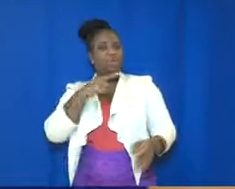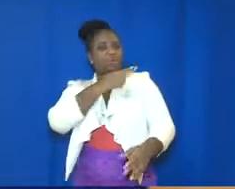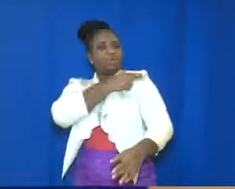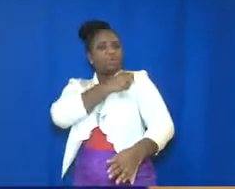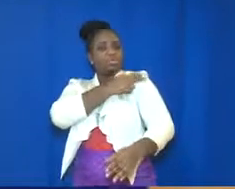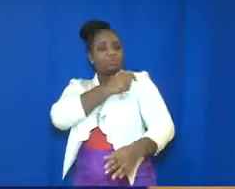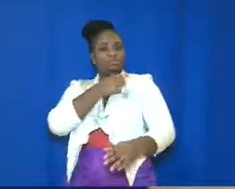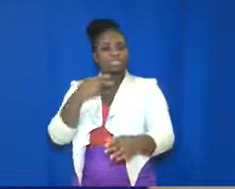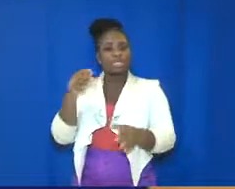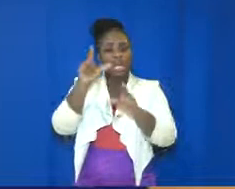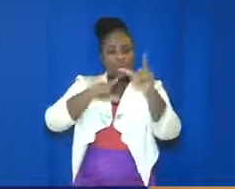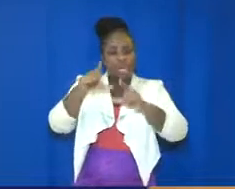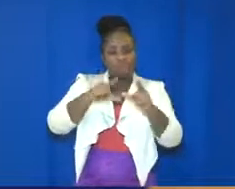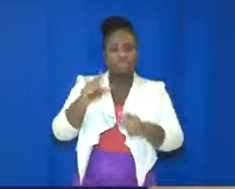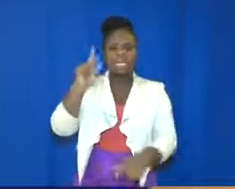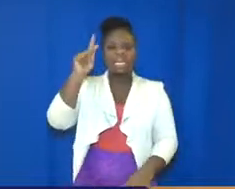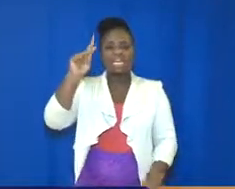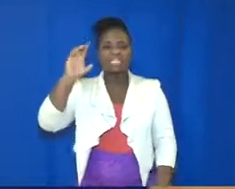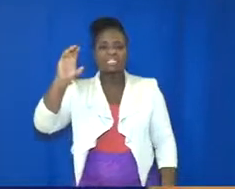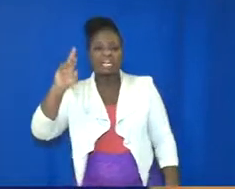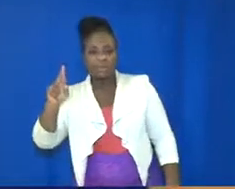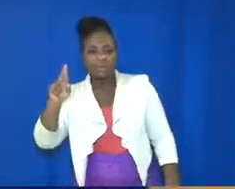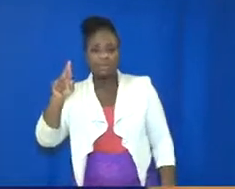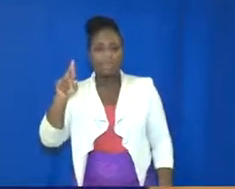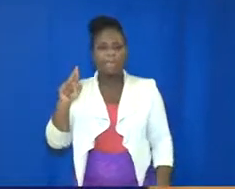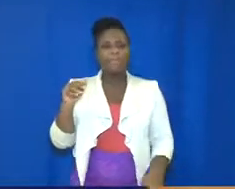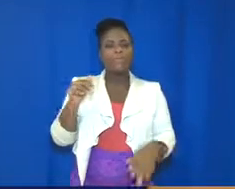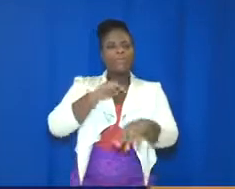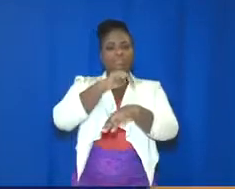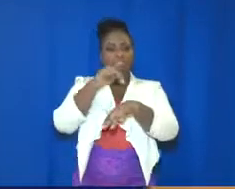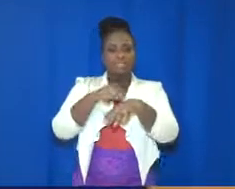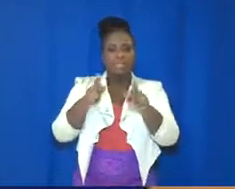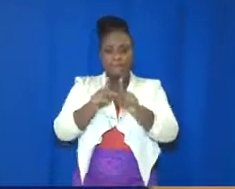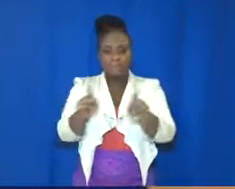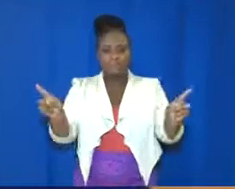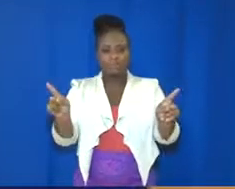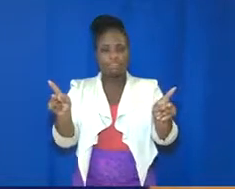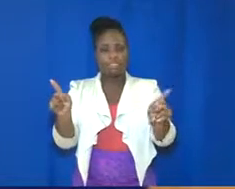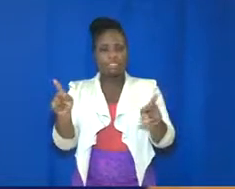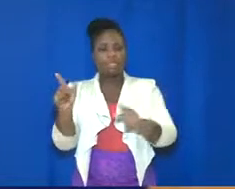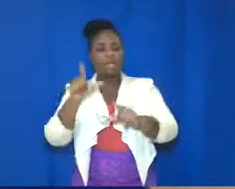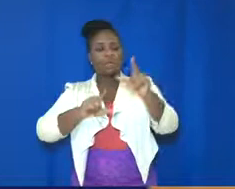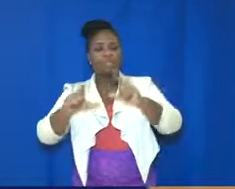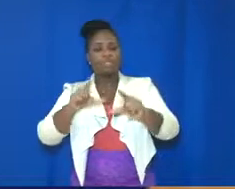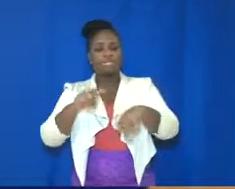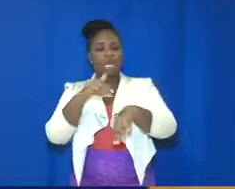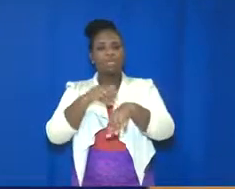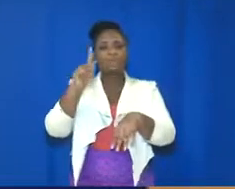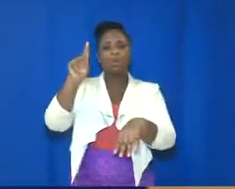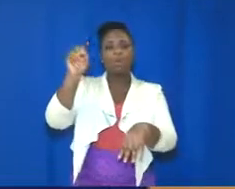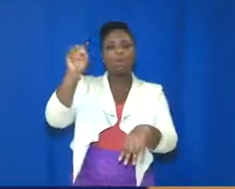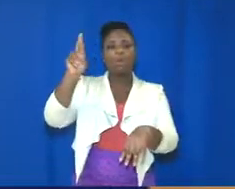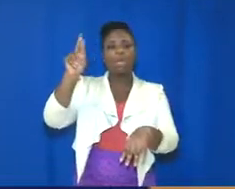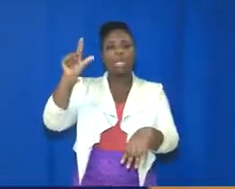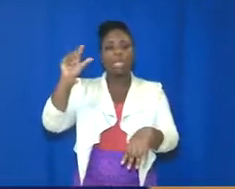Institute, the Kumasi Center for Collaborative Research, and the National Public Health Reference Laboratory at the